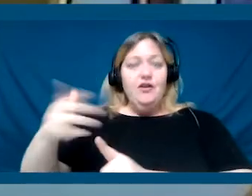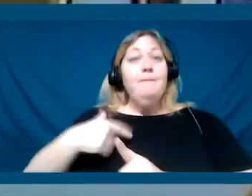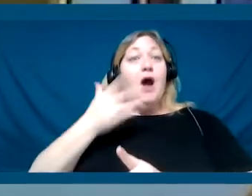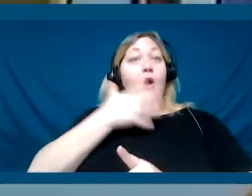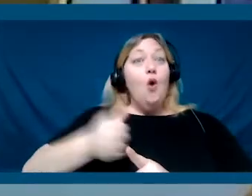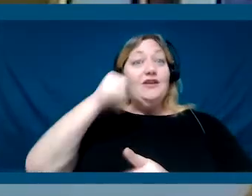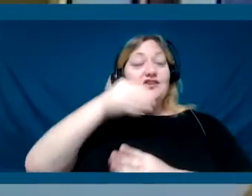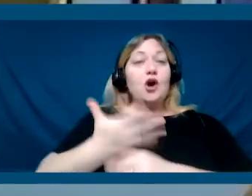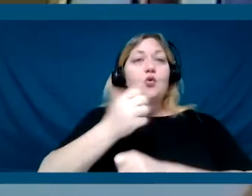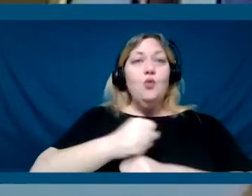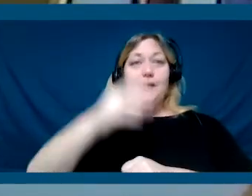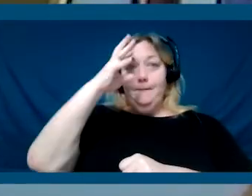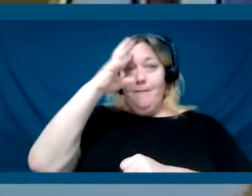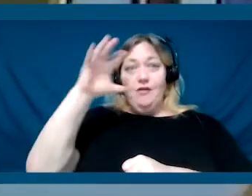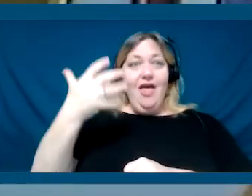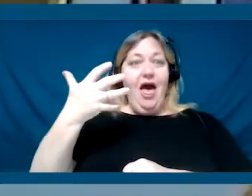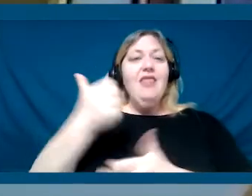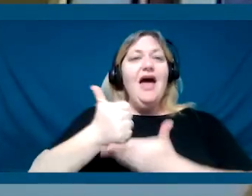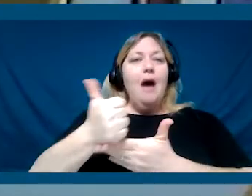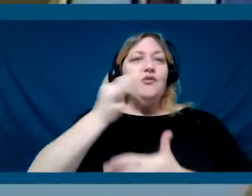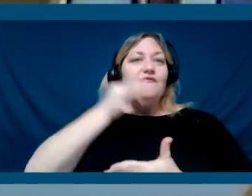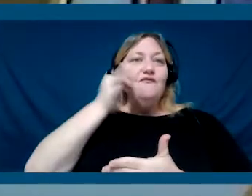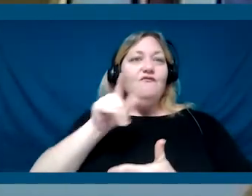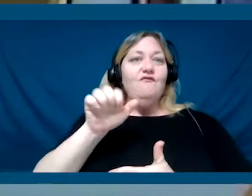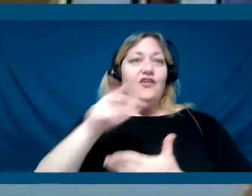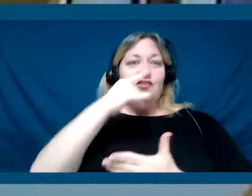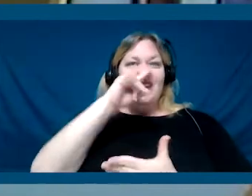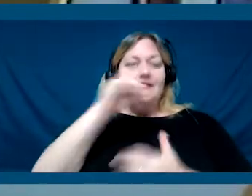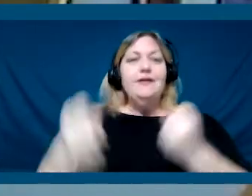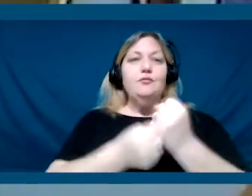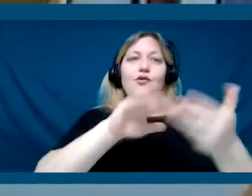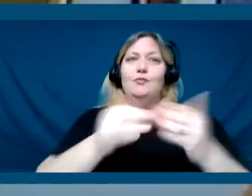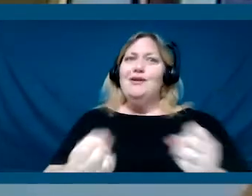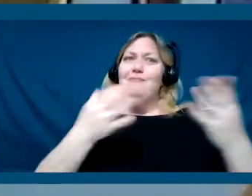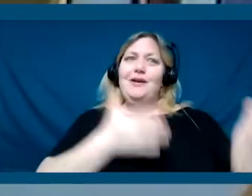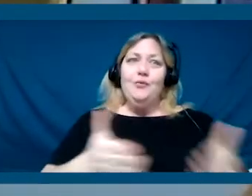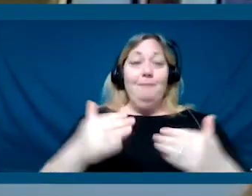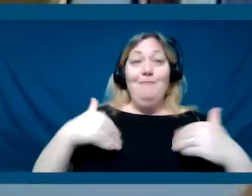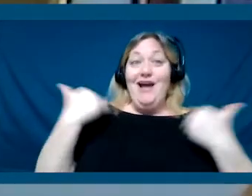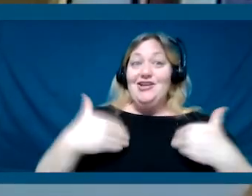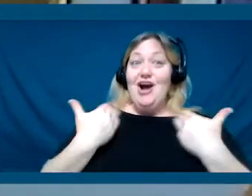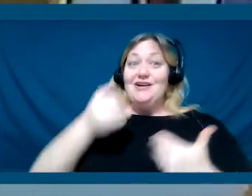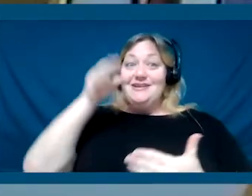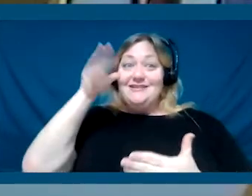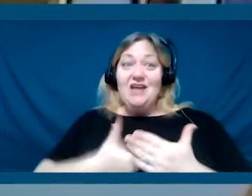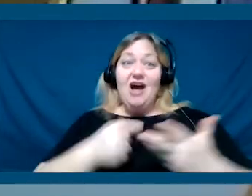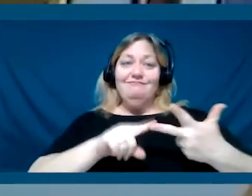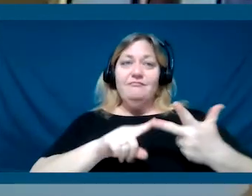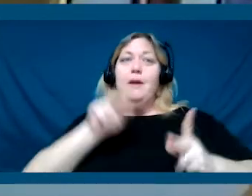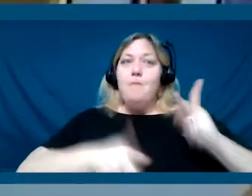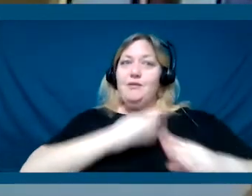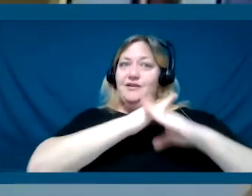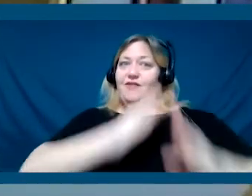has helped foster kids, and supports her community in so many ways. My younger son is a public defender who fights